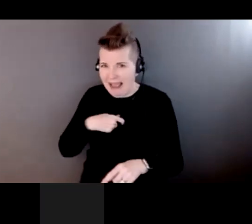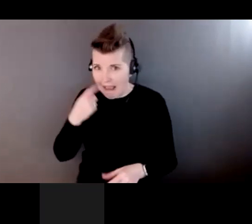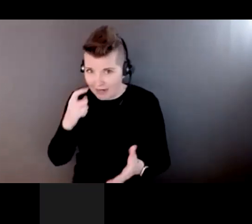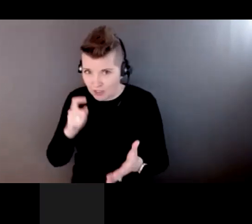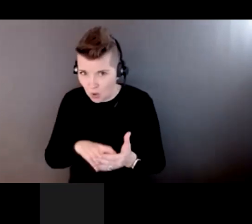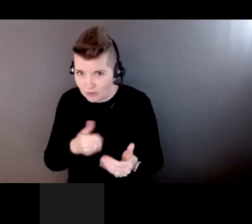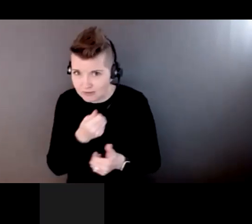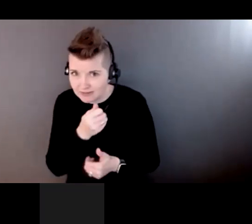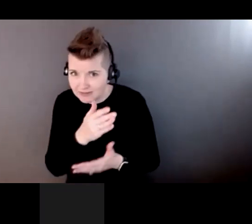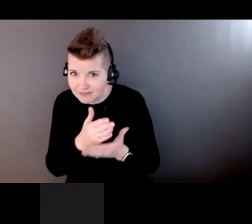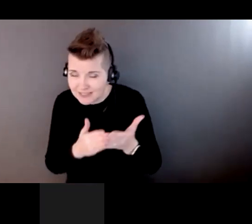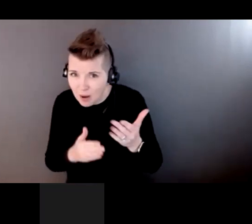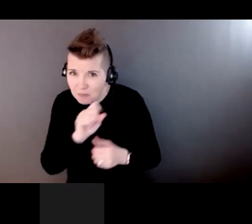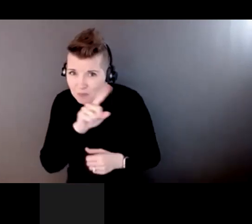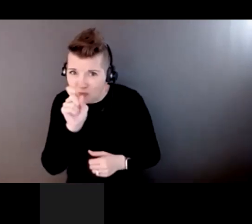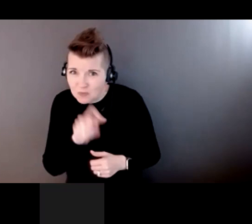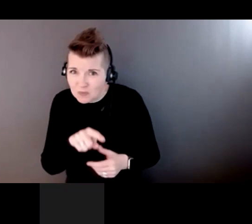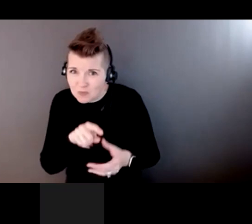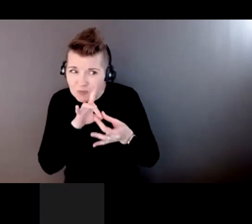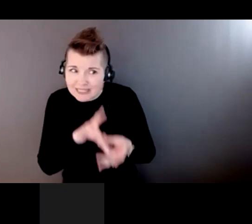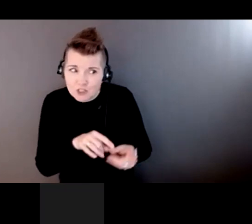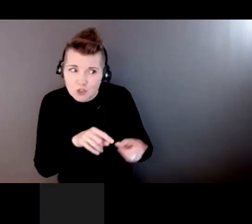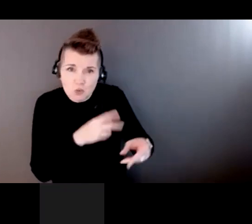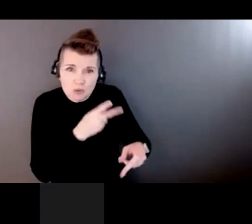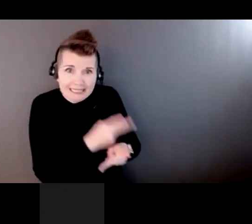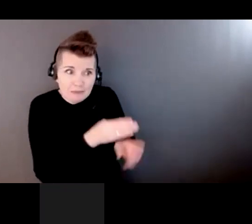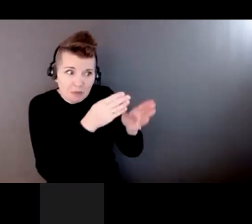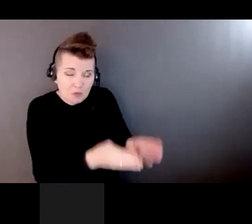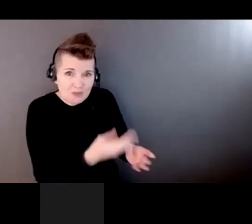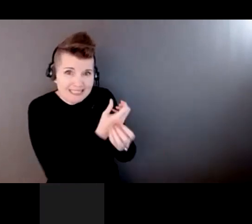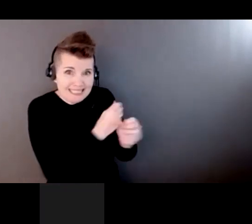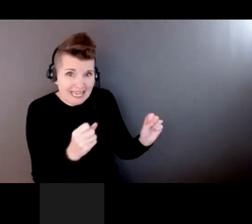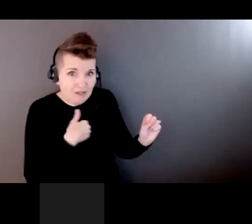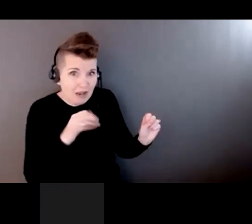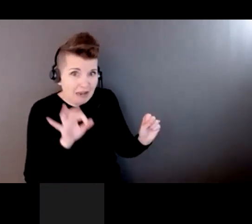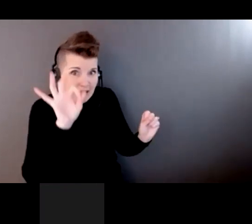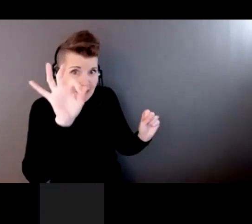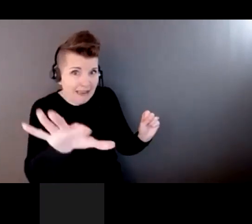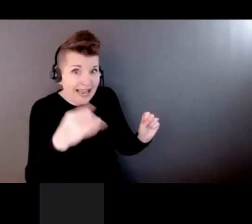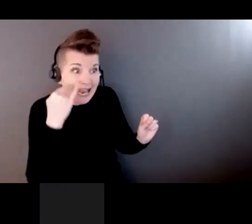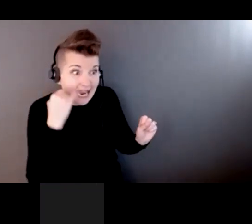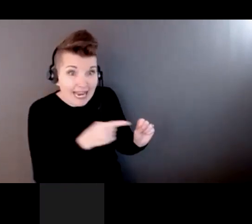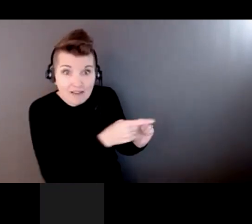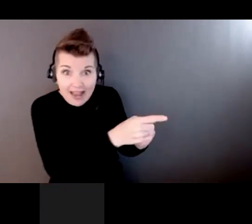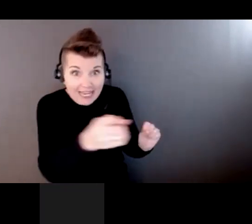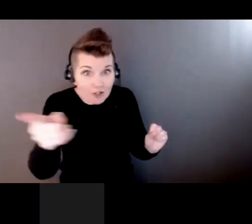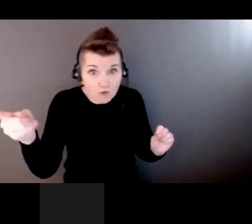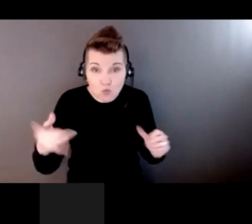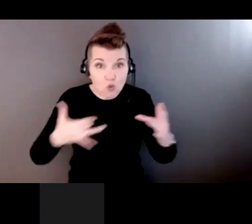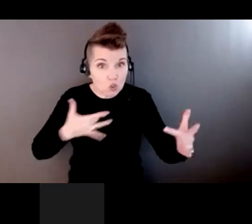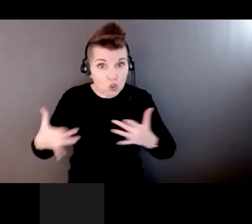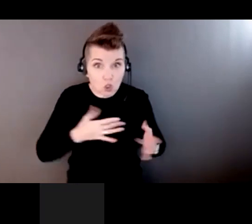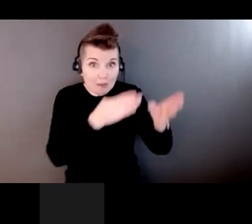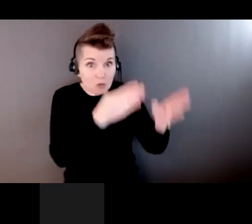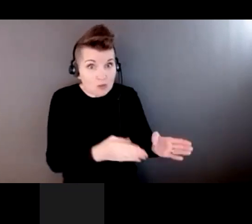to safeguarding a victim's safety. I just want to plant the seed that if you are concerned about somebody's safety, reach out